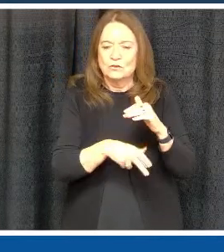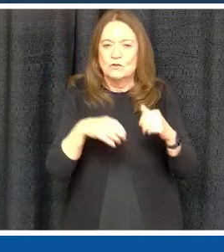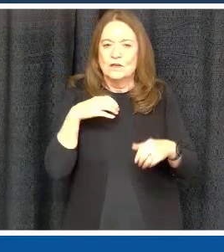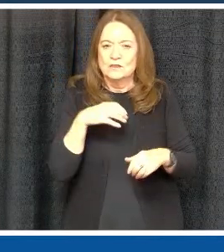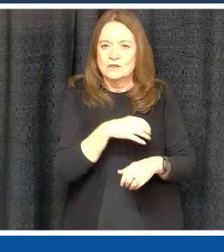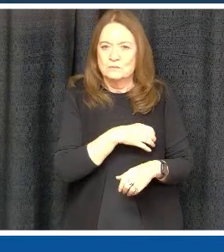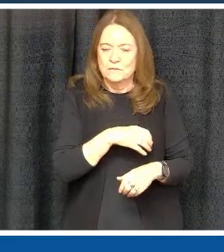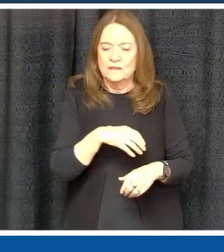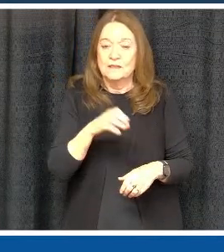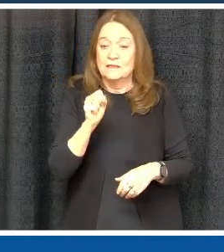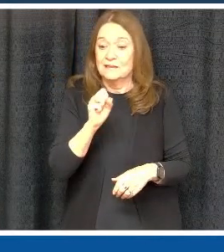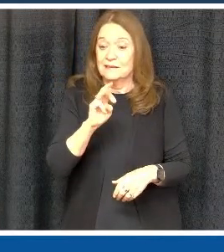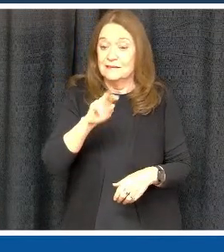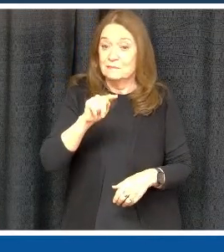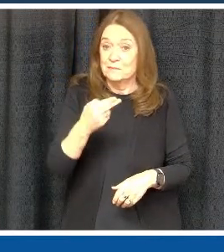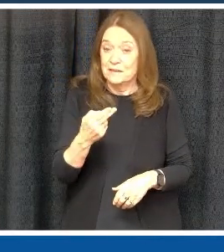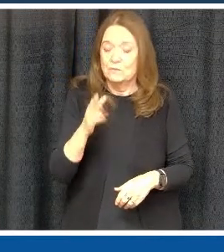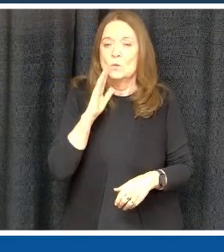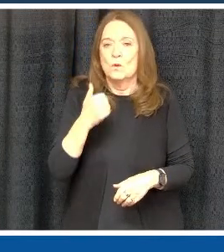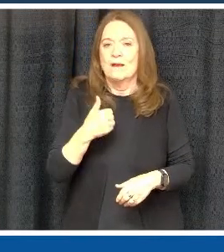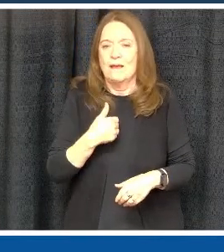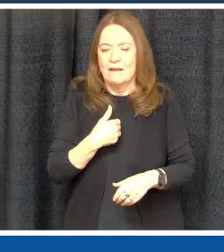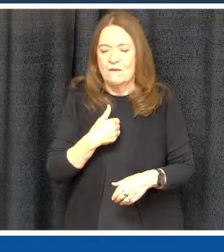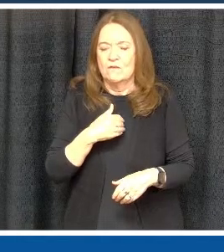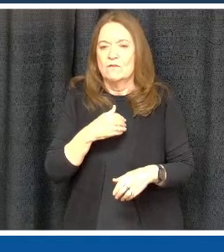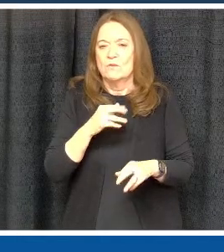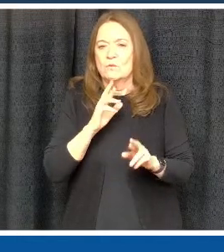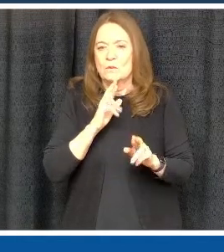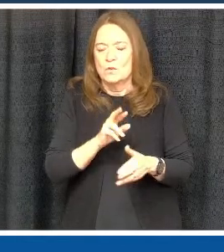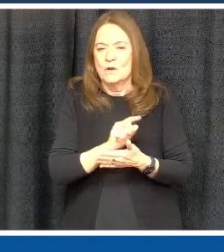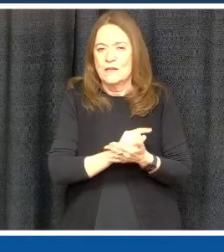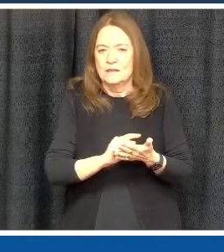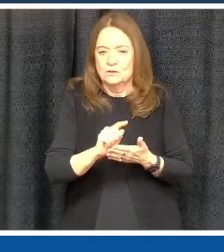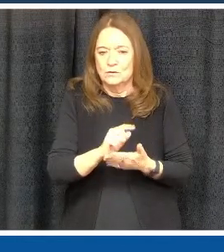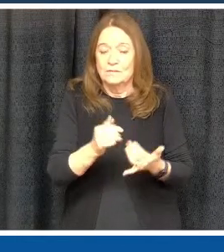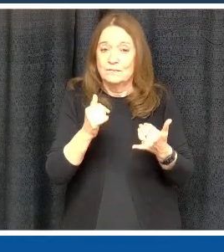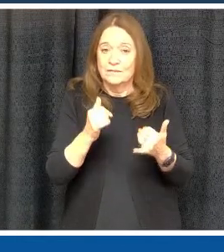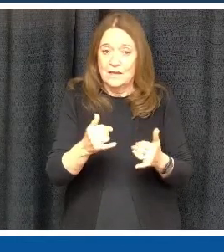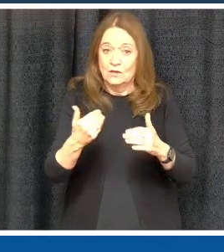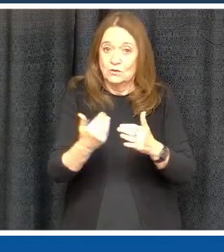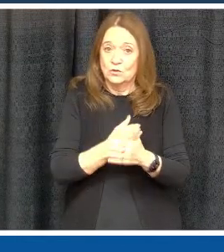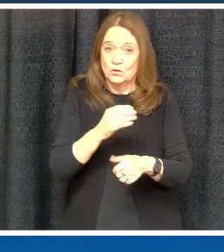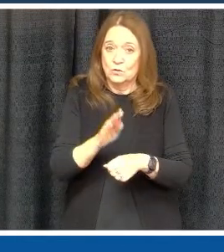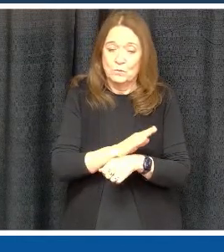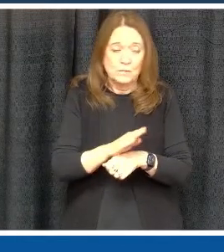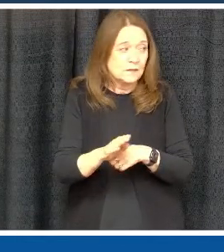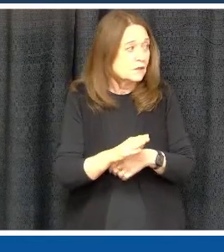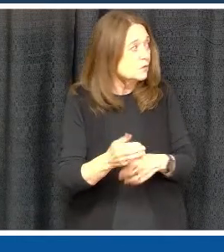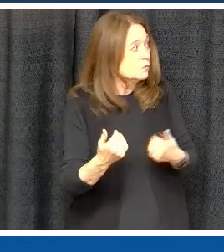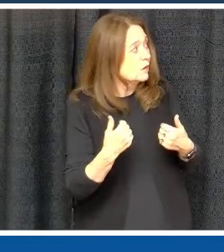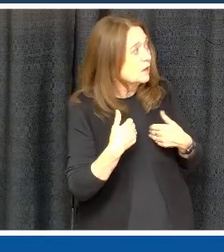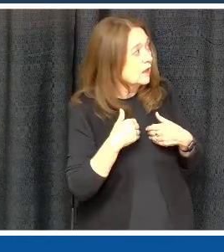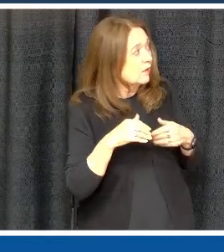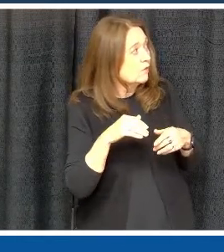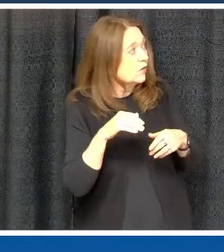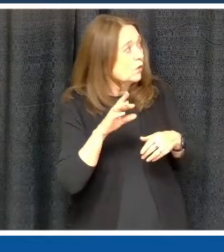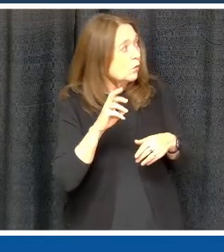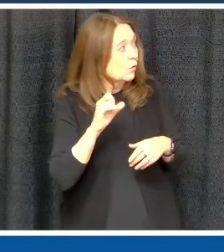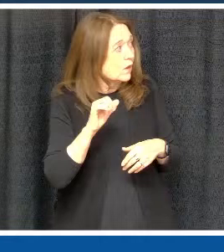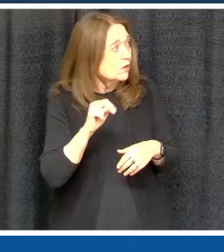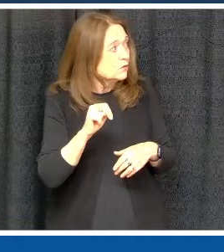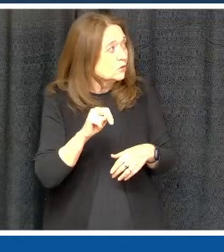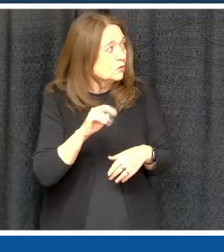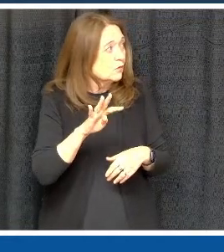report April the 4th. All right, thank you. Now we're ready for new business. Consideration of Resolution 43, 2023-24.